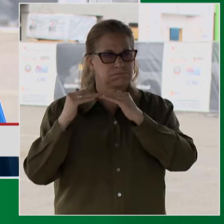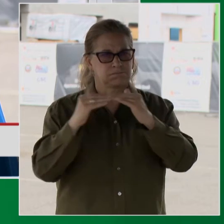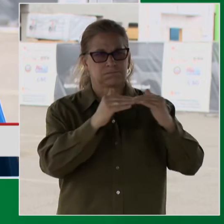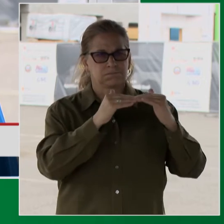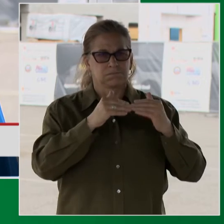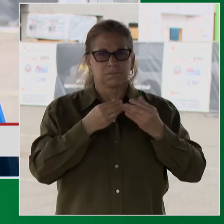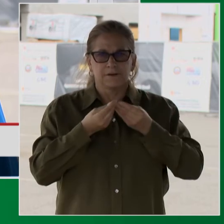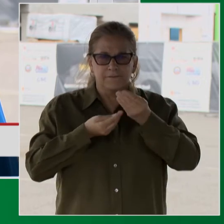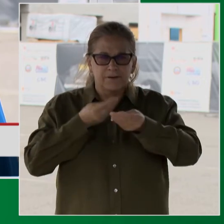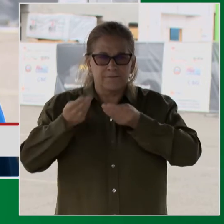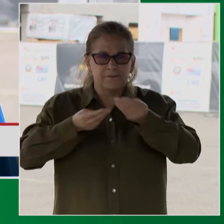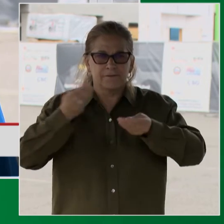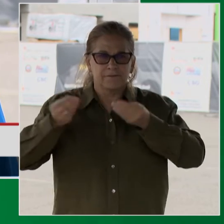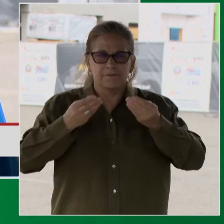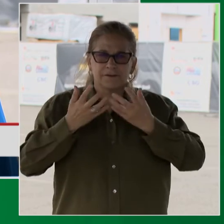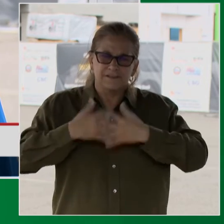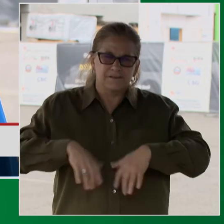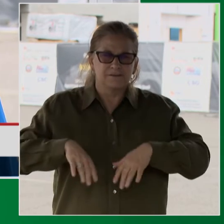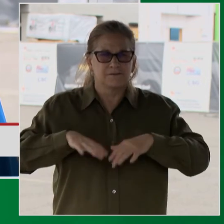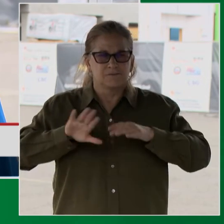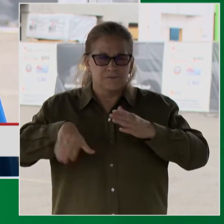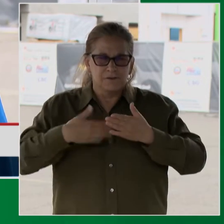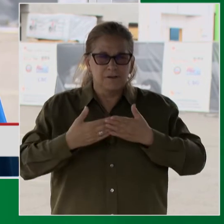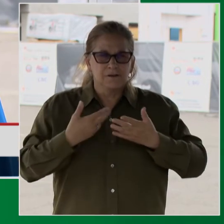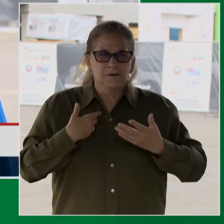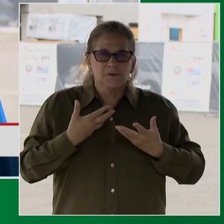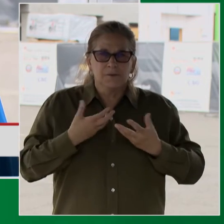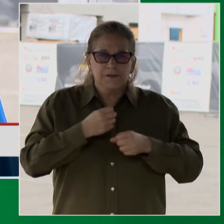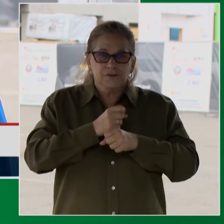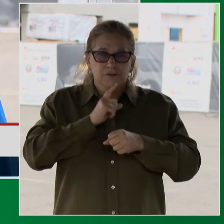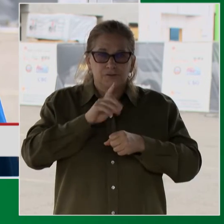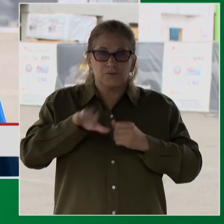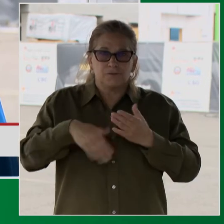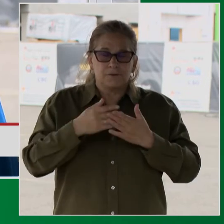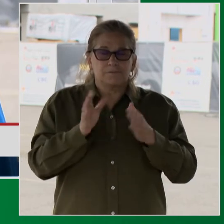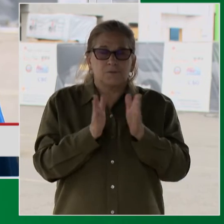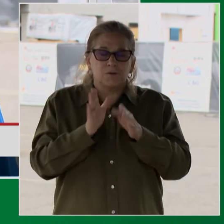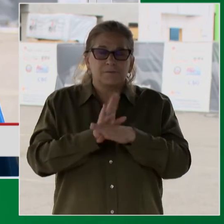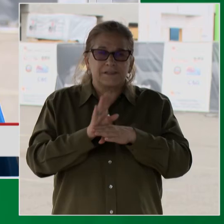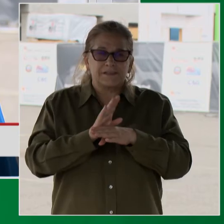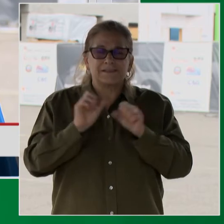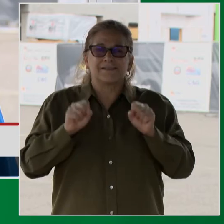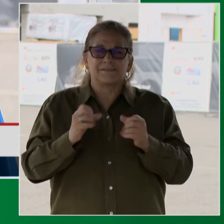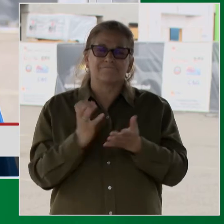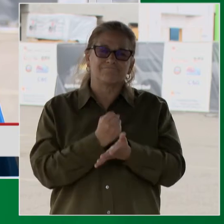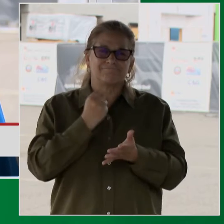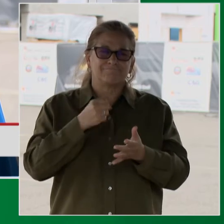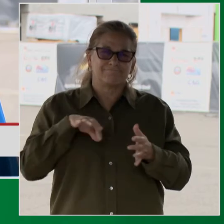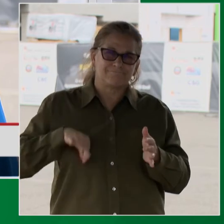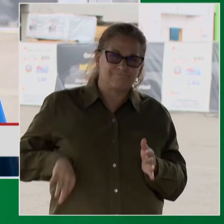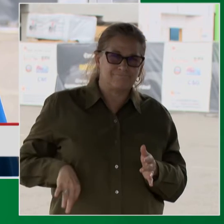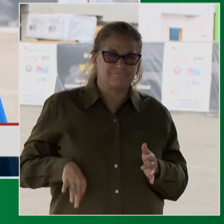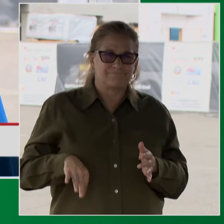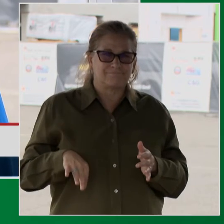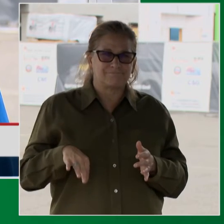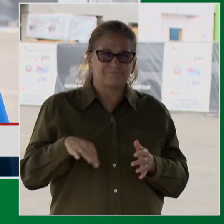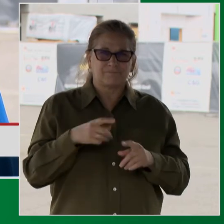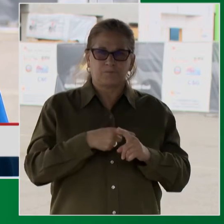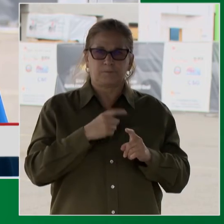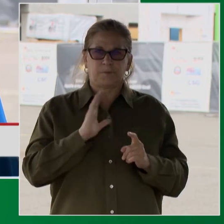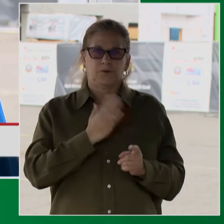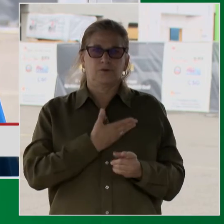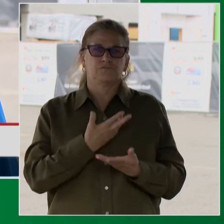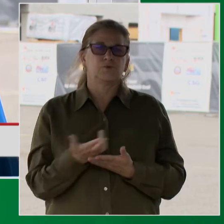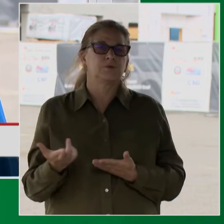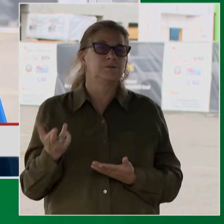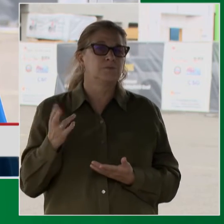of resources that are available, we can then make sure that businesses are able to get the panoply of resources that they need. We want to